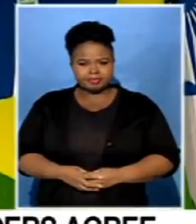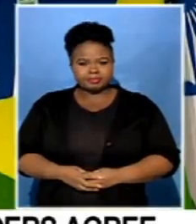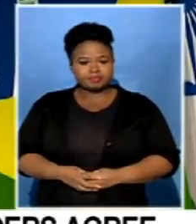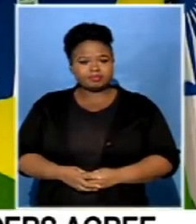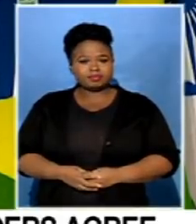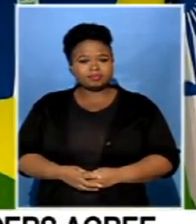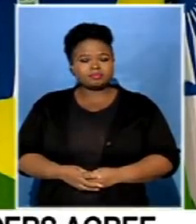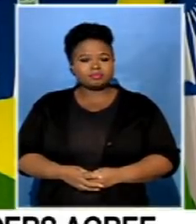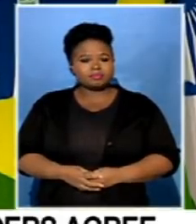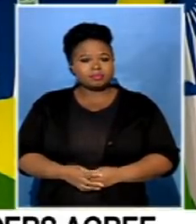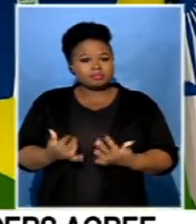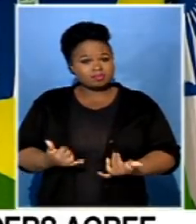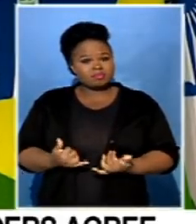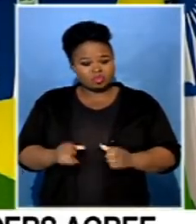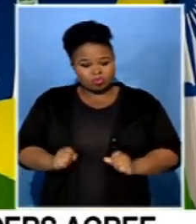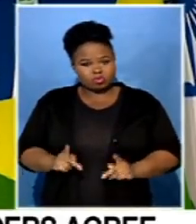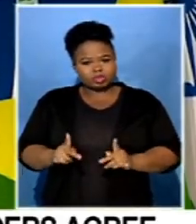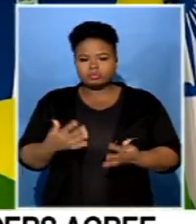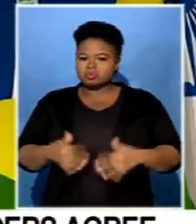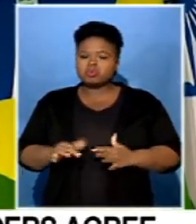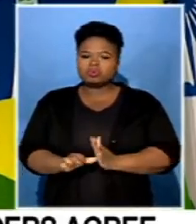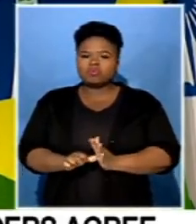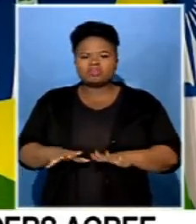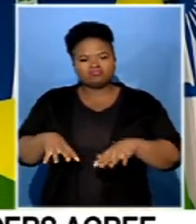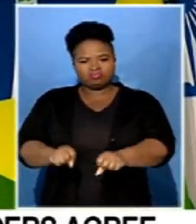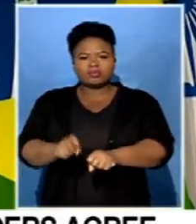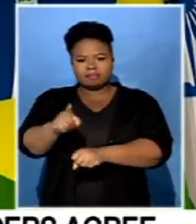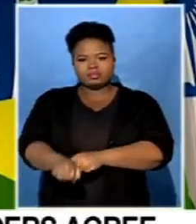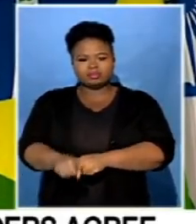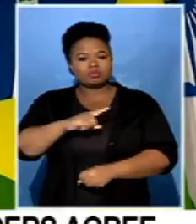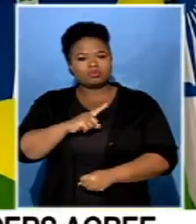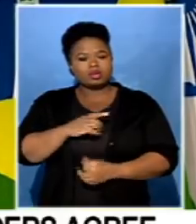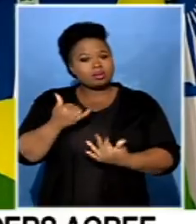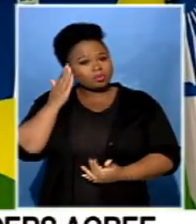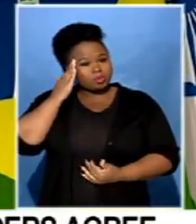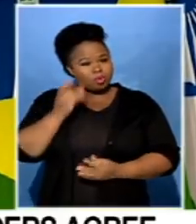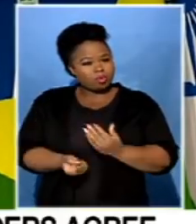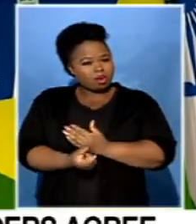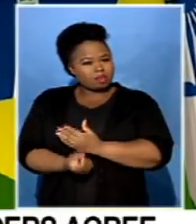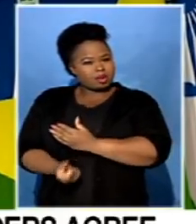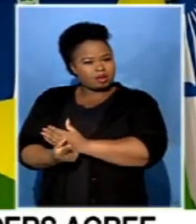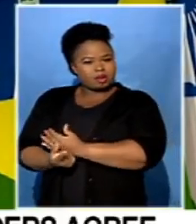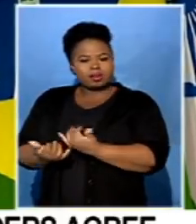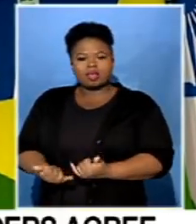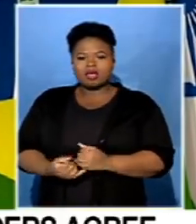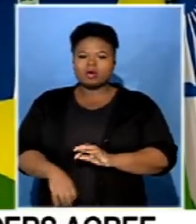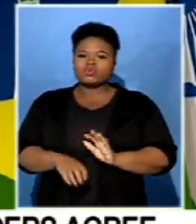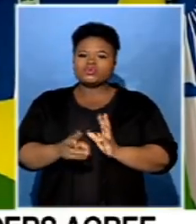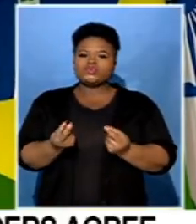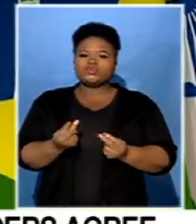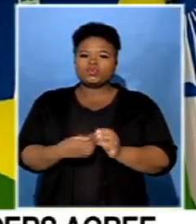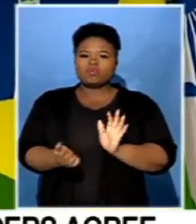We must seize this important opportunity to enable emerging markets and developing countries to